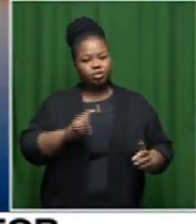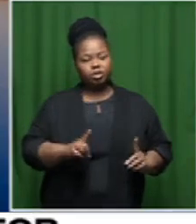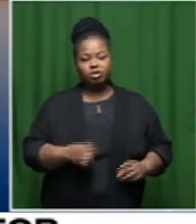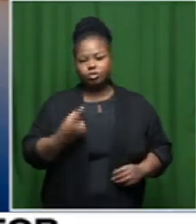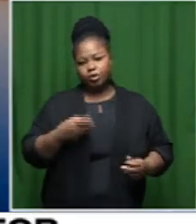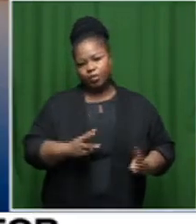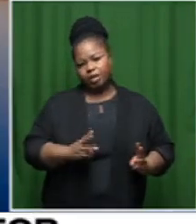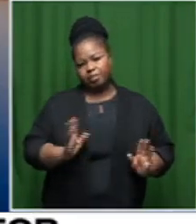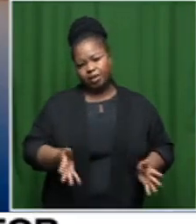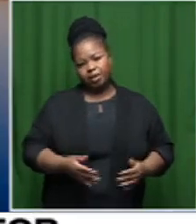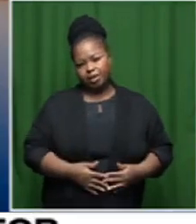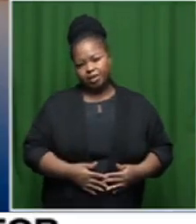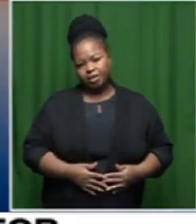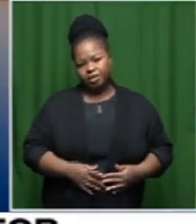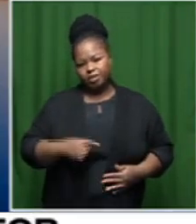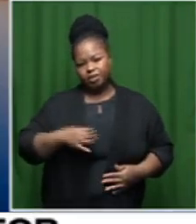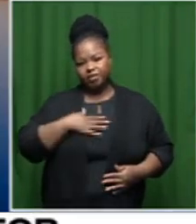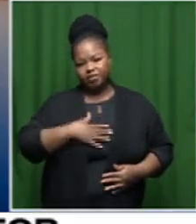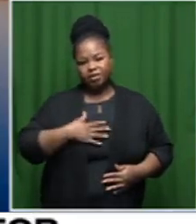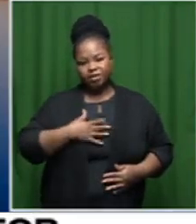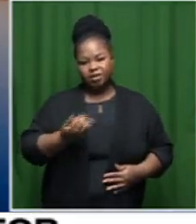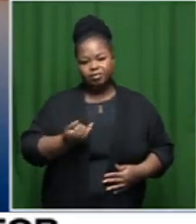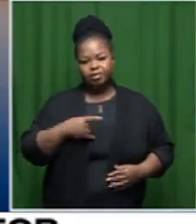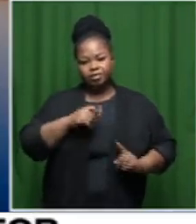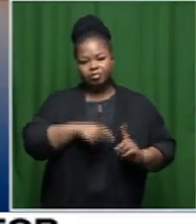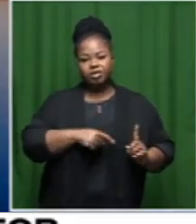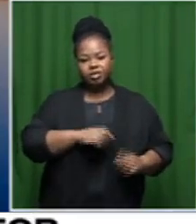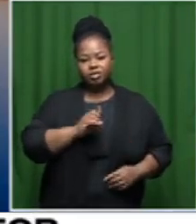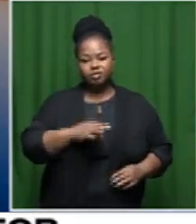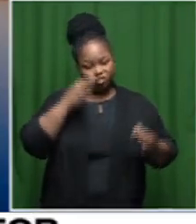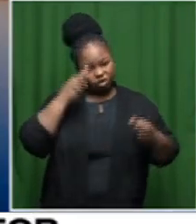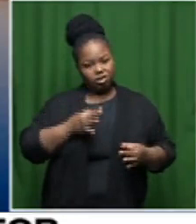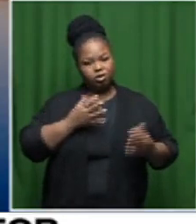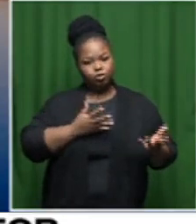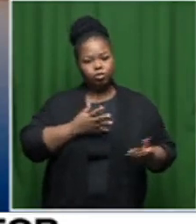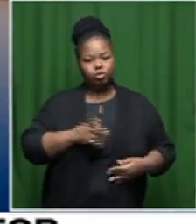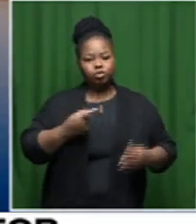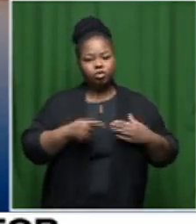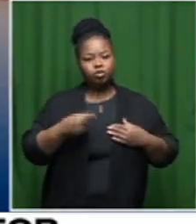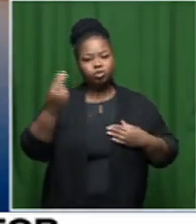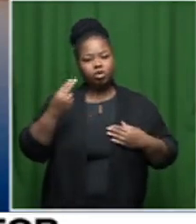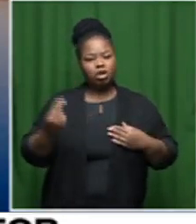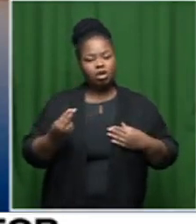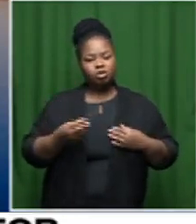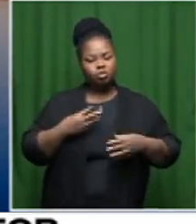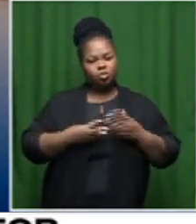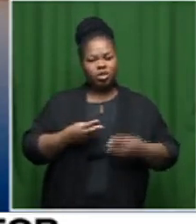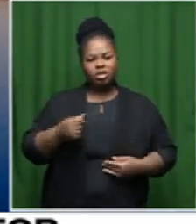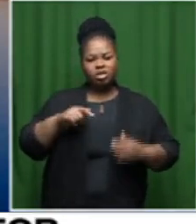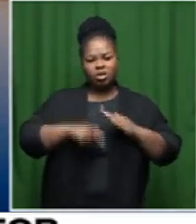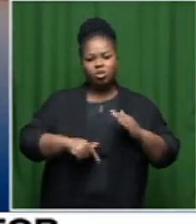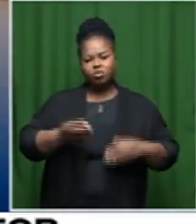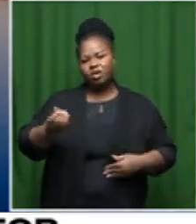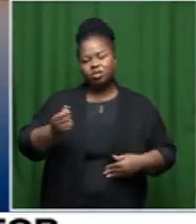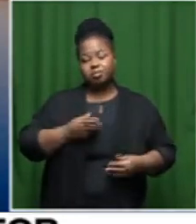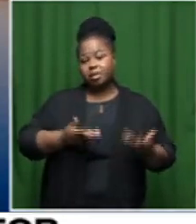way, because I feel like for a person to make a decision like that, to sell their artwork at such a low price, is because they are not